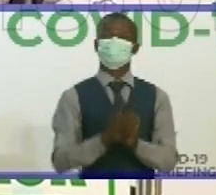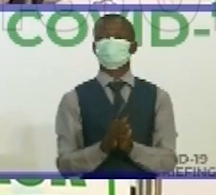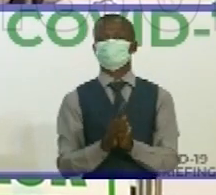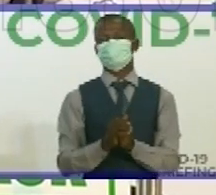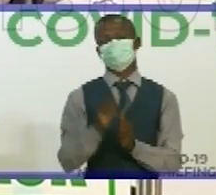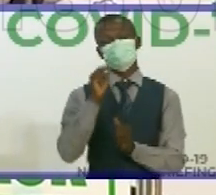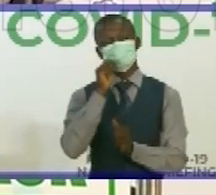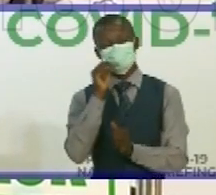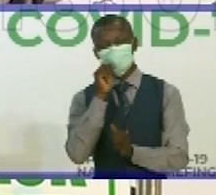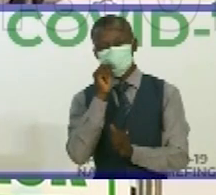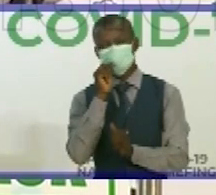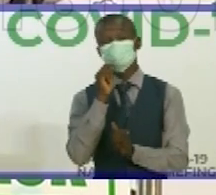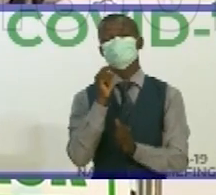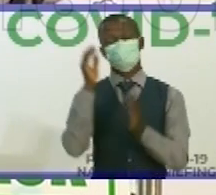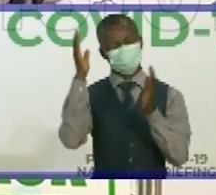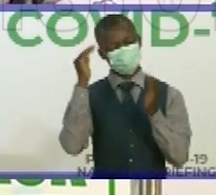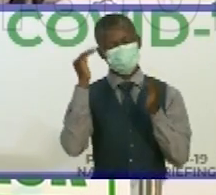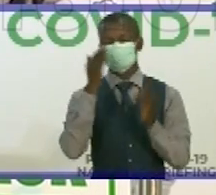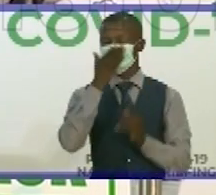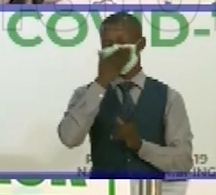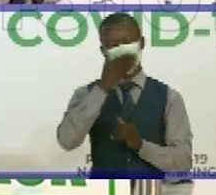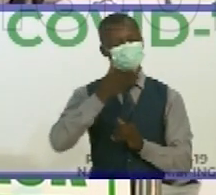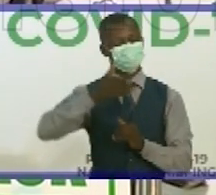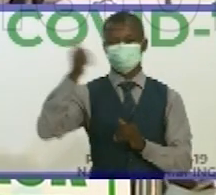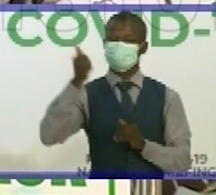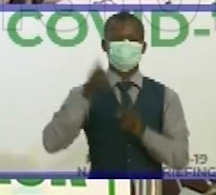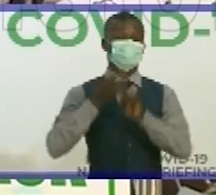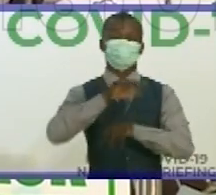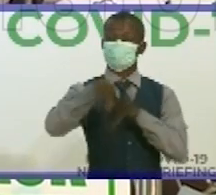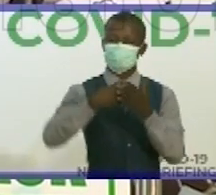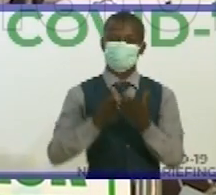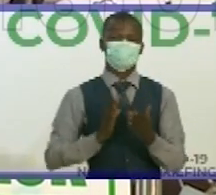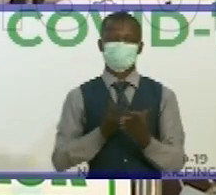Nigeria expects the best of all our health institutions.